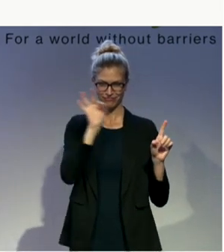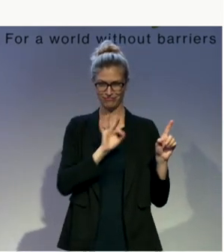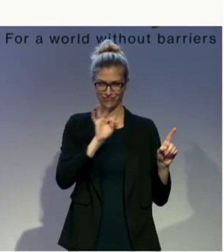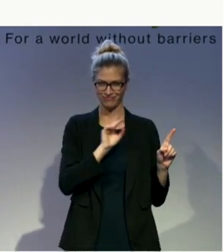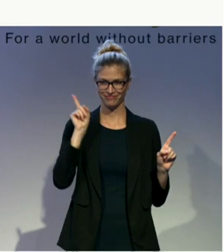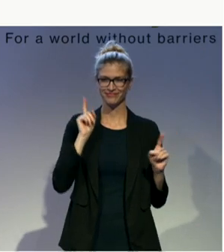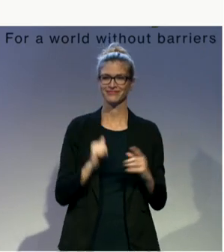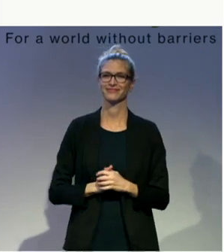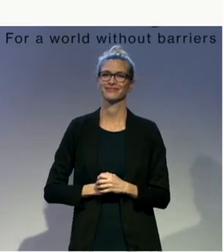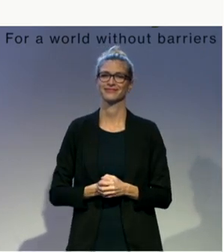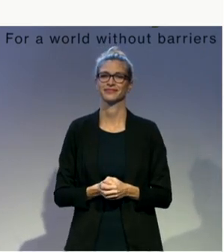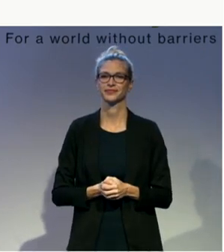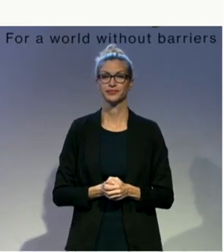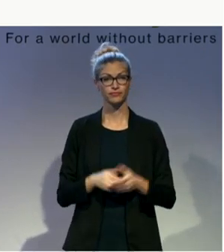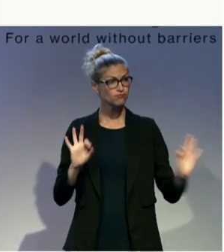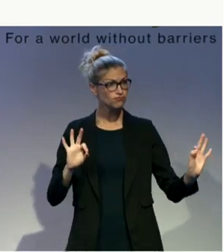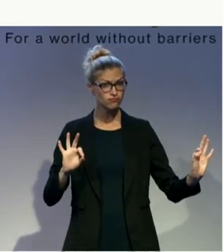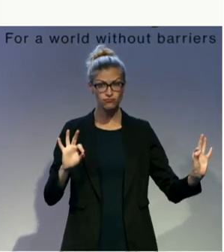Shall I stay here? Okay.